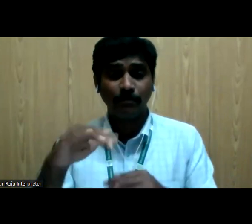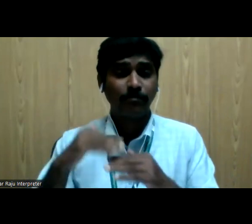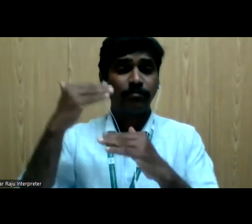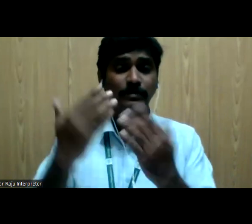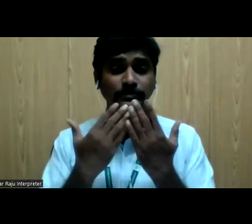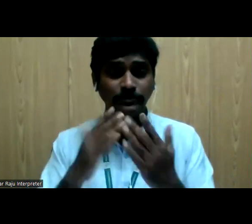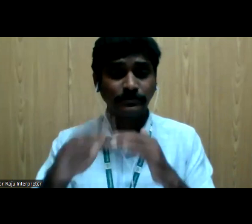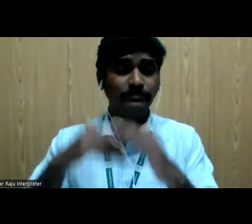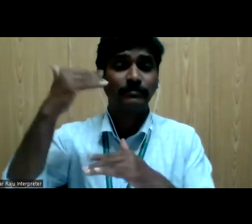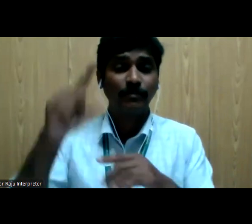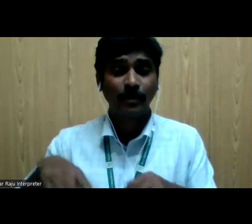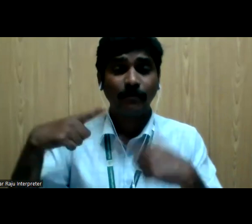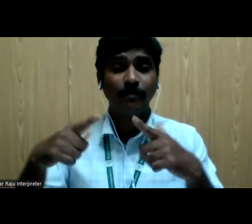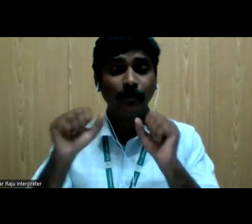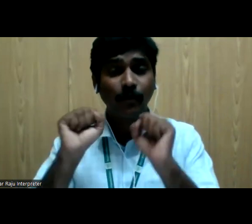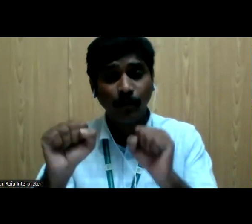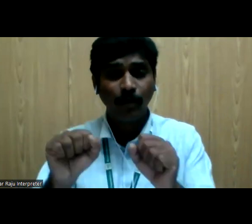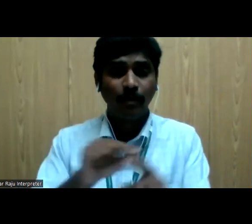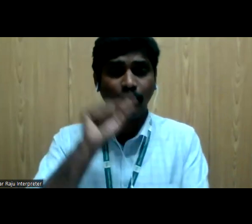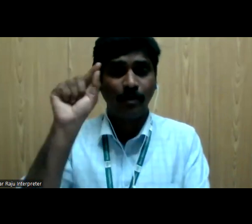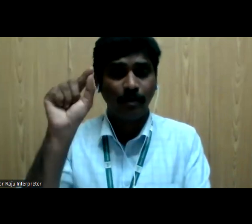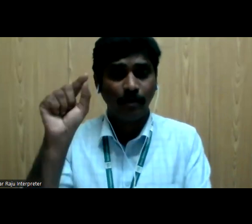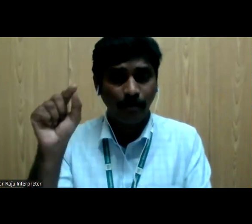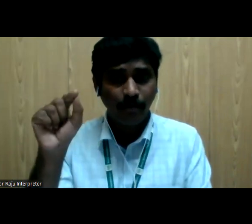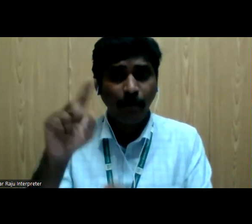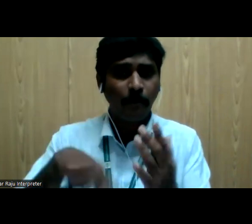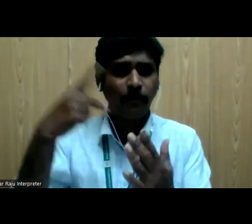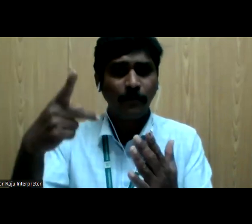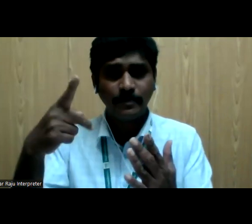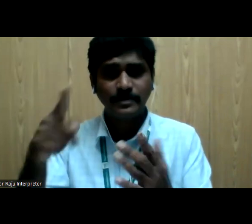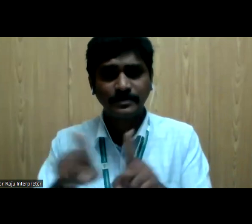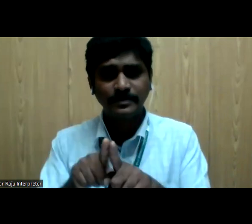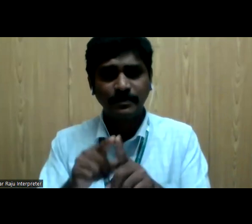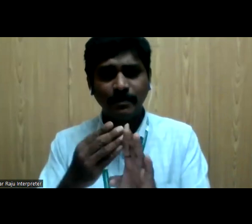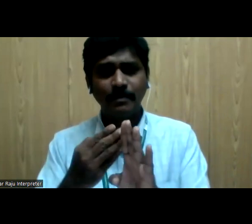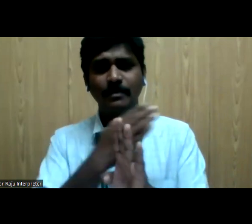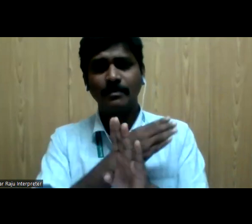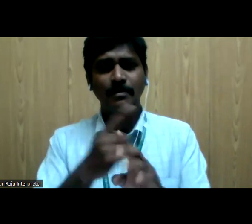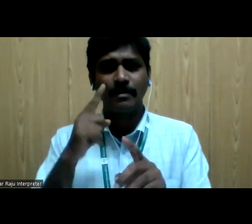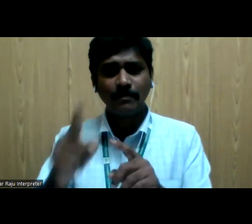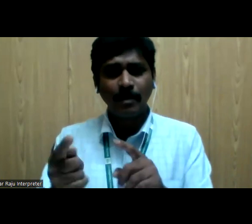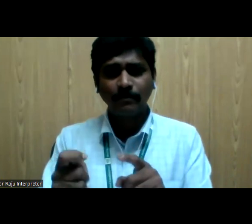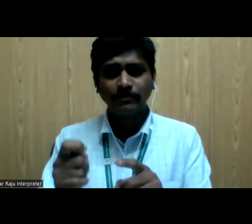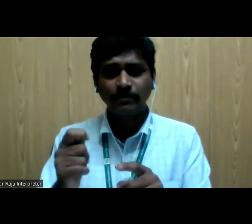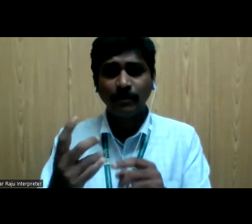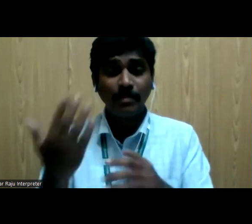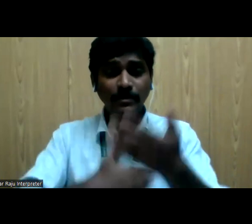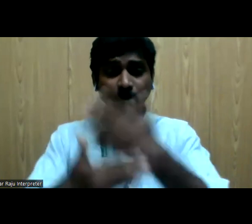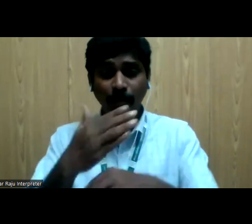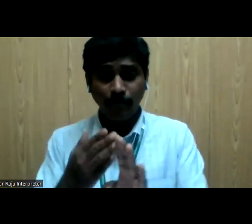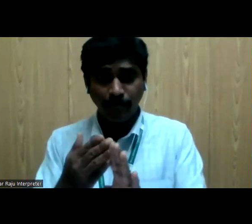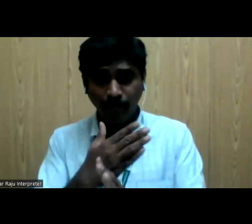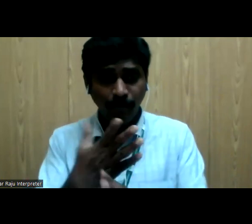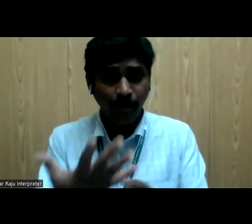we go along, we've already introduced some projects which are to do with early identification of disabilities. And